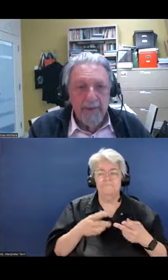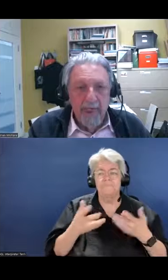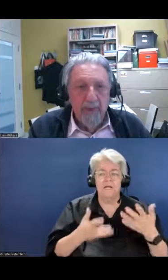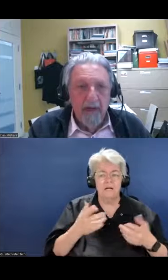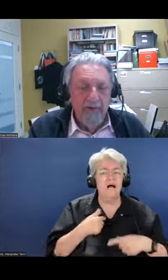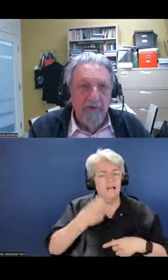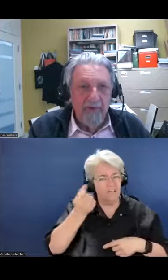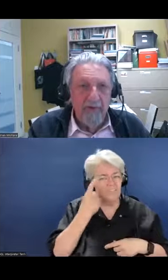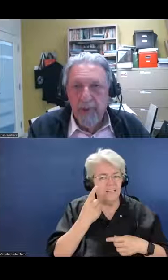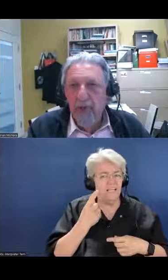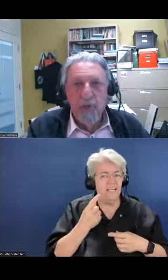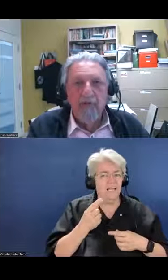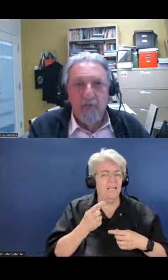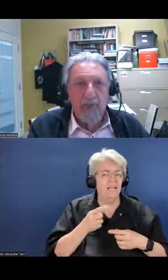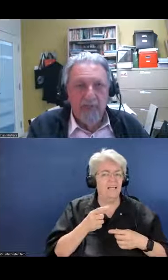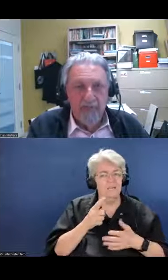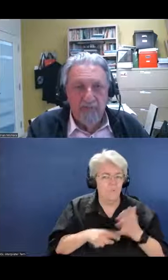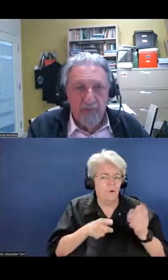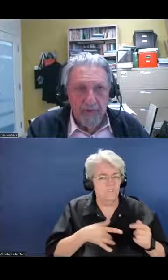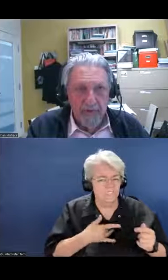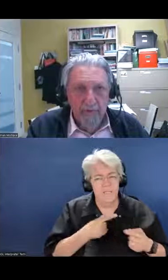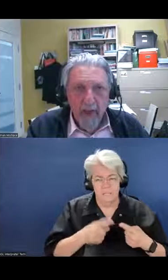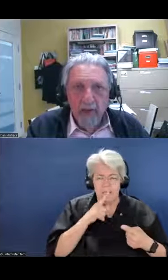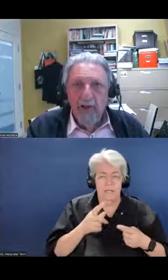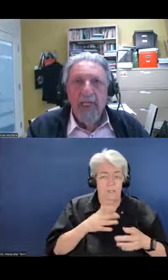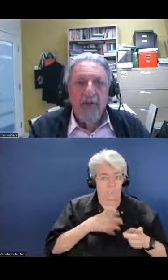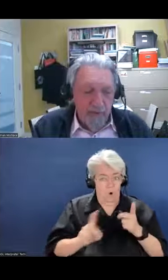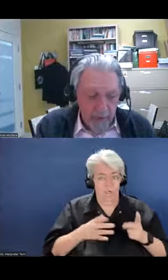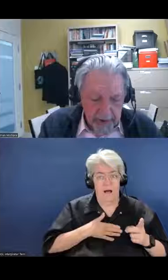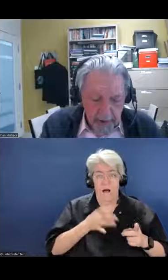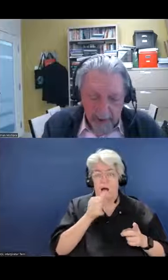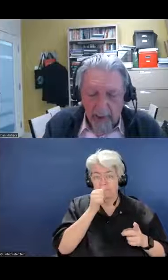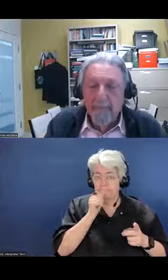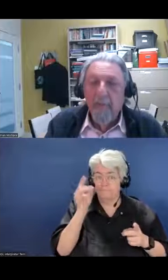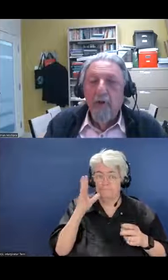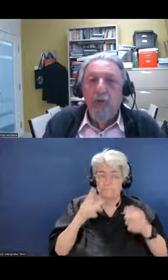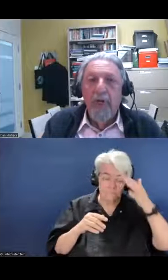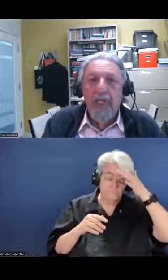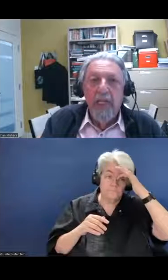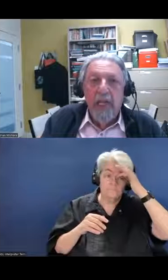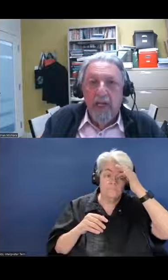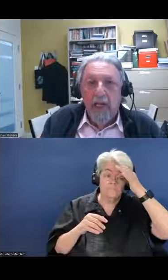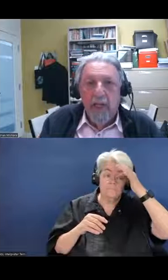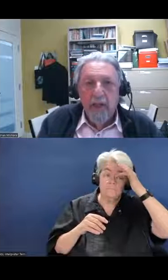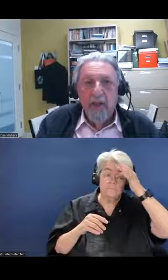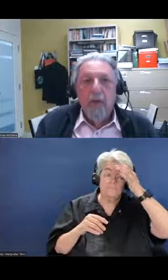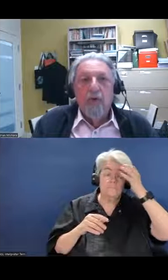I understand how you're feeling. I went through a tough divorce. In our third study, we